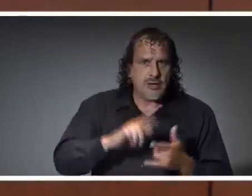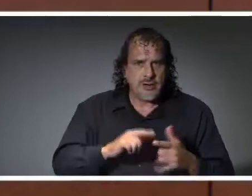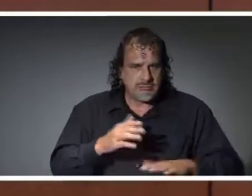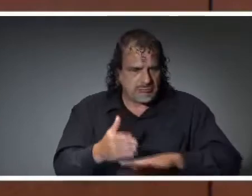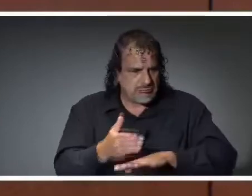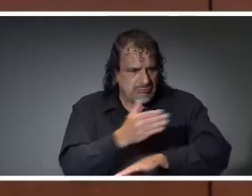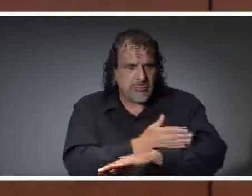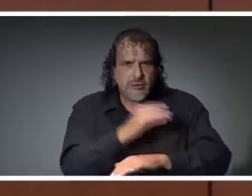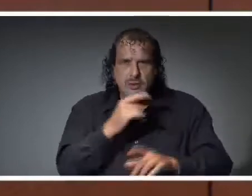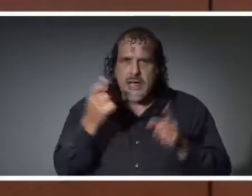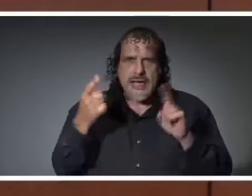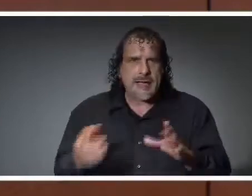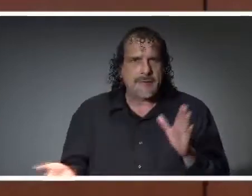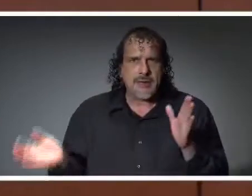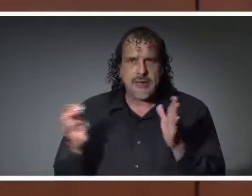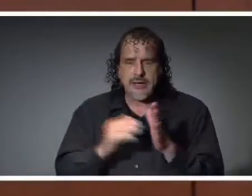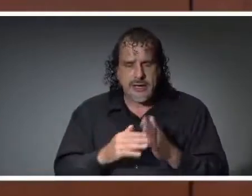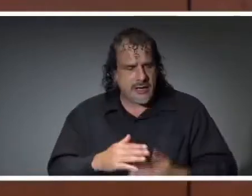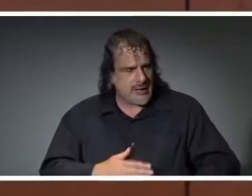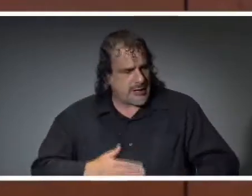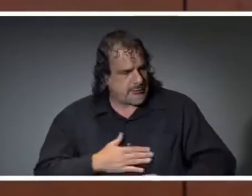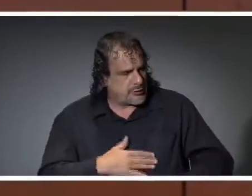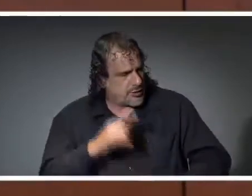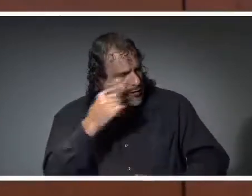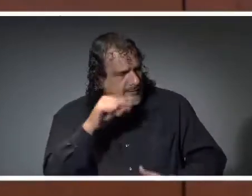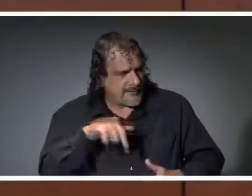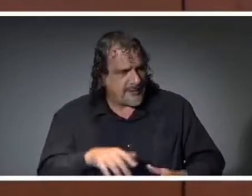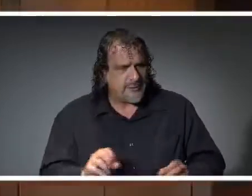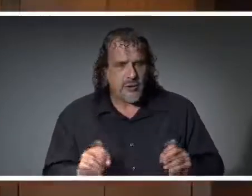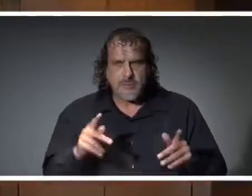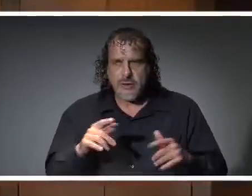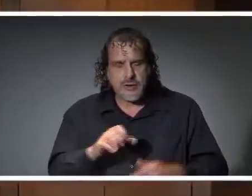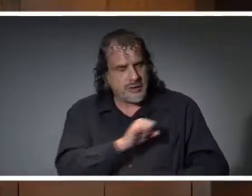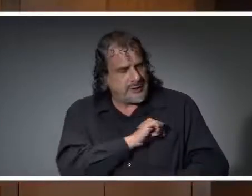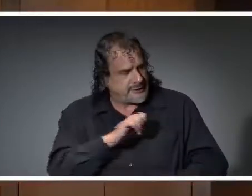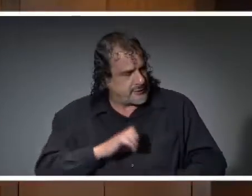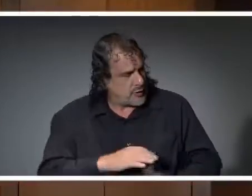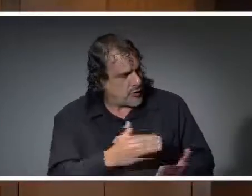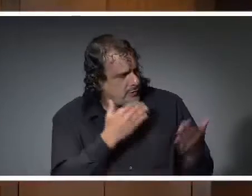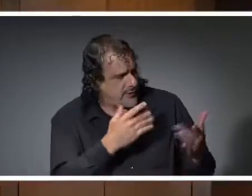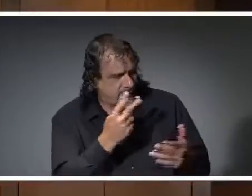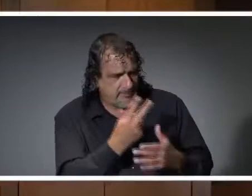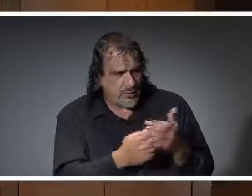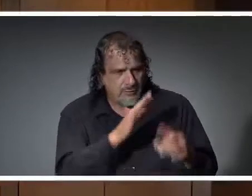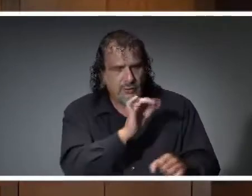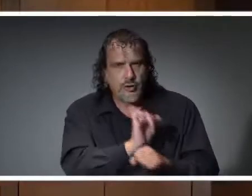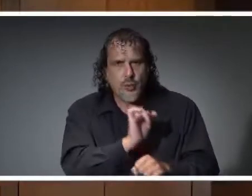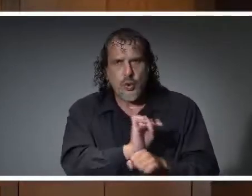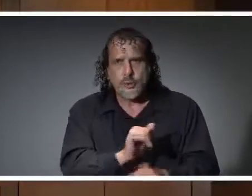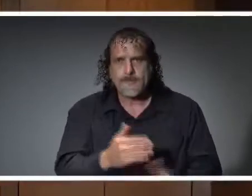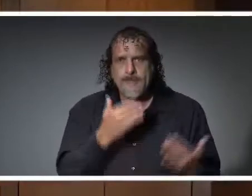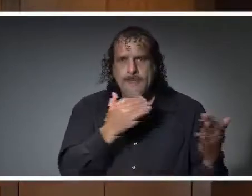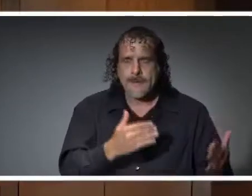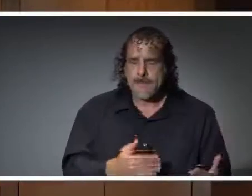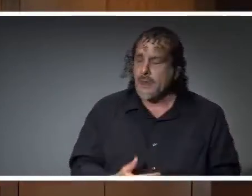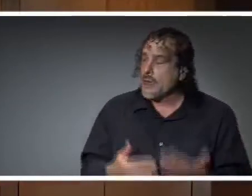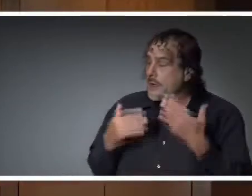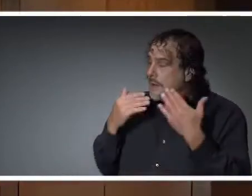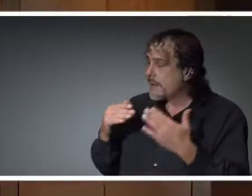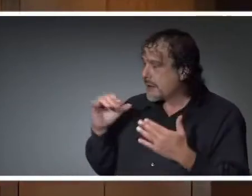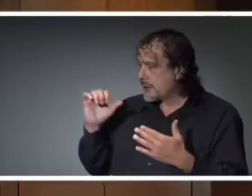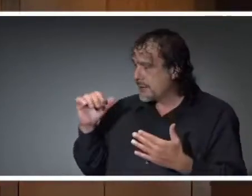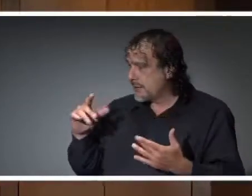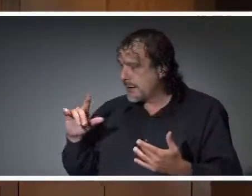happen again. And I appreciate, Governor, this opportunity. Senator, thank you both for your excellent work. Thank you, Commissioner